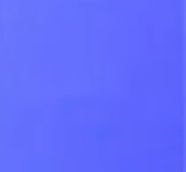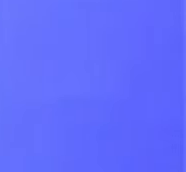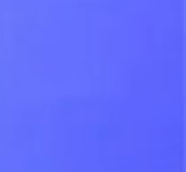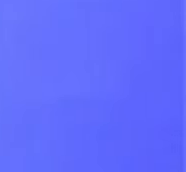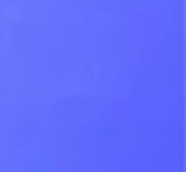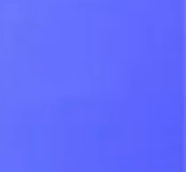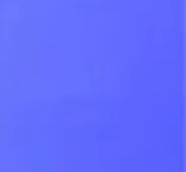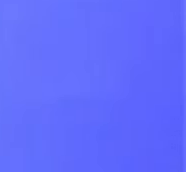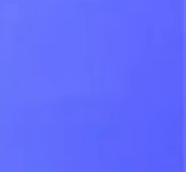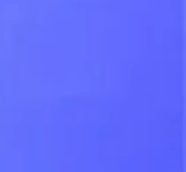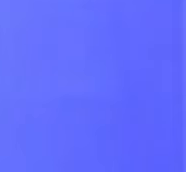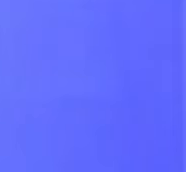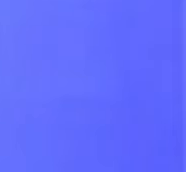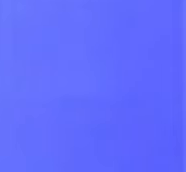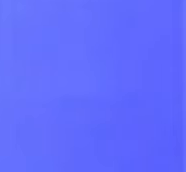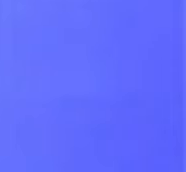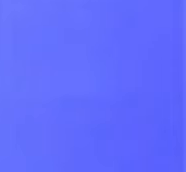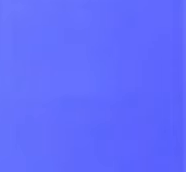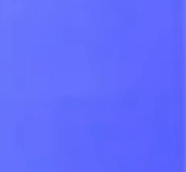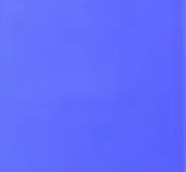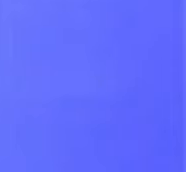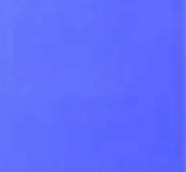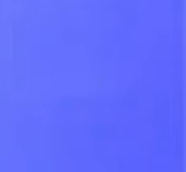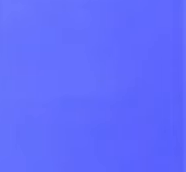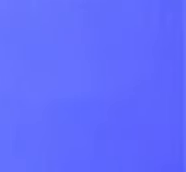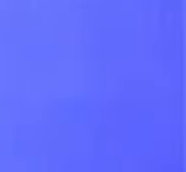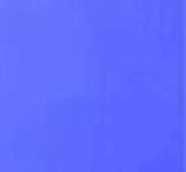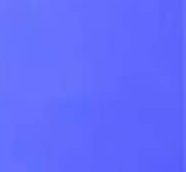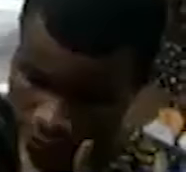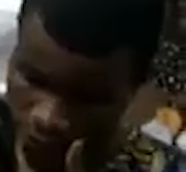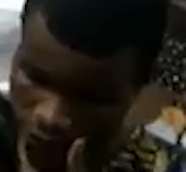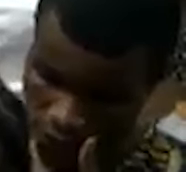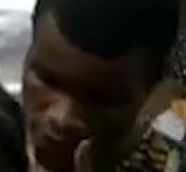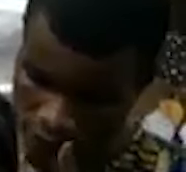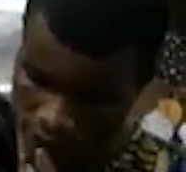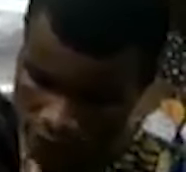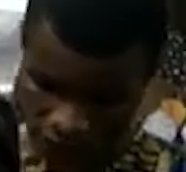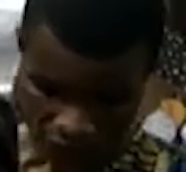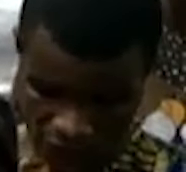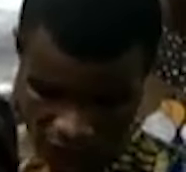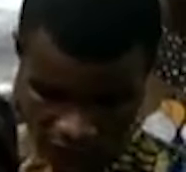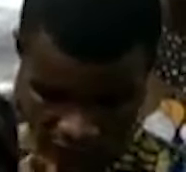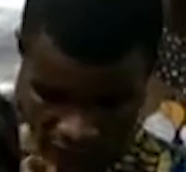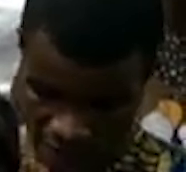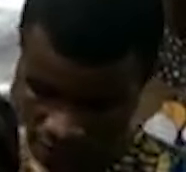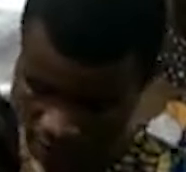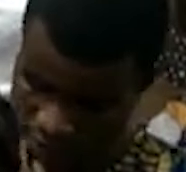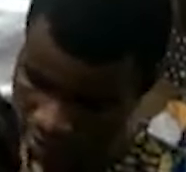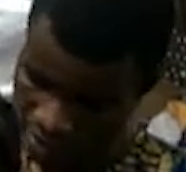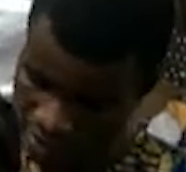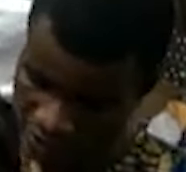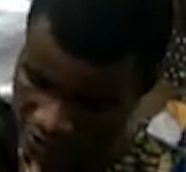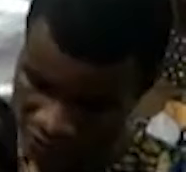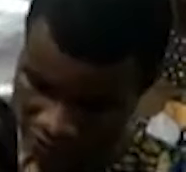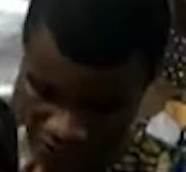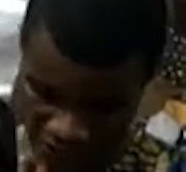You may have heard me say, if God wants to bless 10 people in this church, I will start praying for the remaining 9.